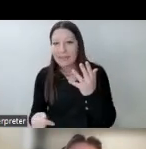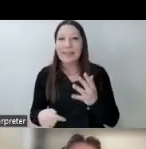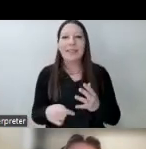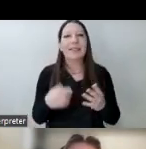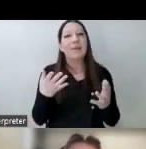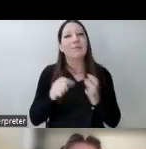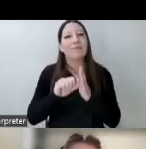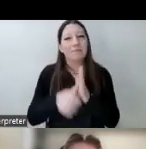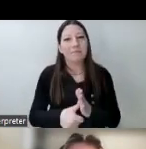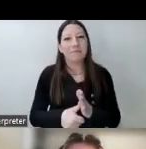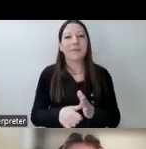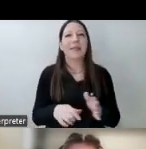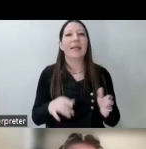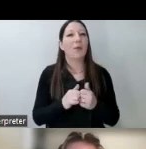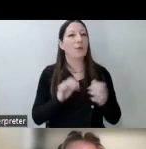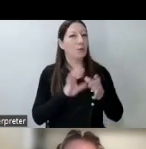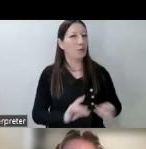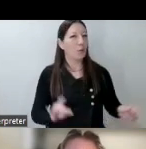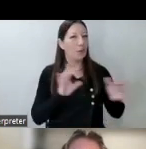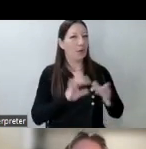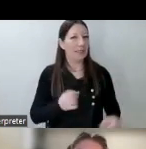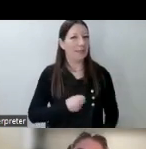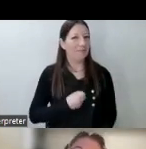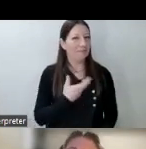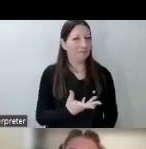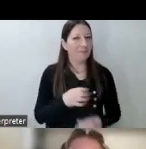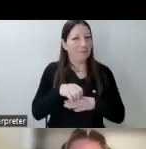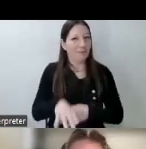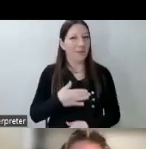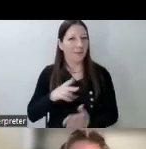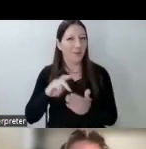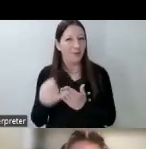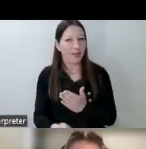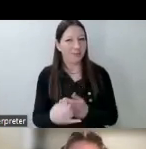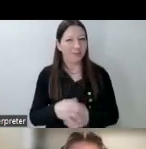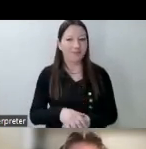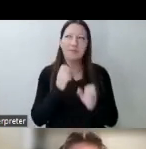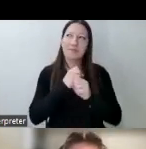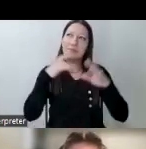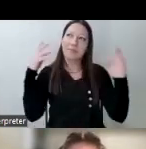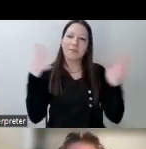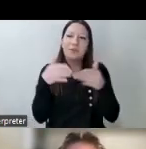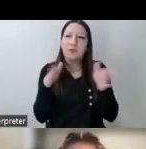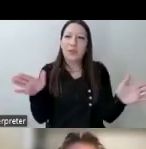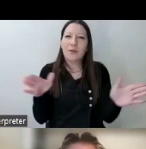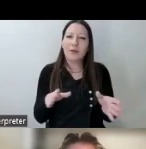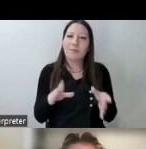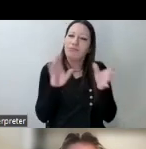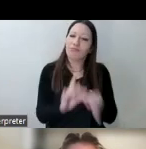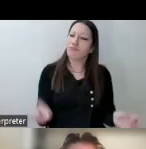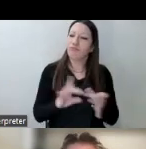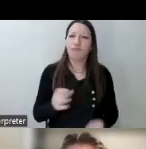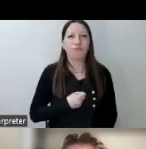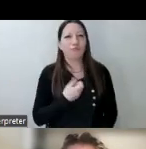and storytelling are shaping this project. When we think of storytelling in terms of the environment and the way that it is